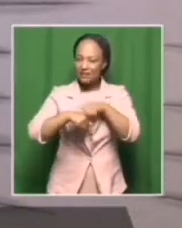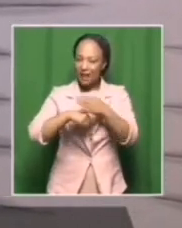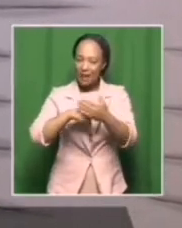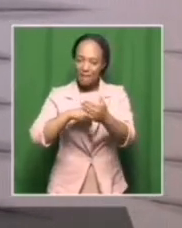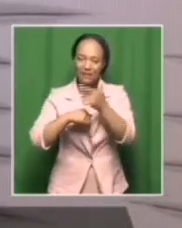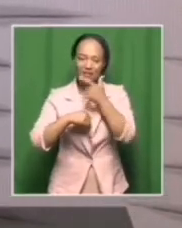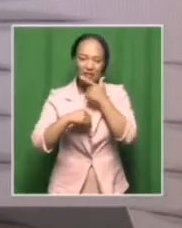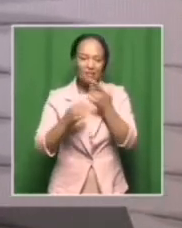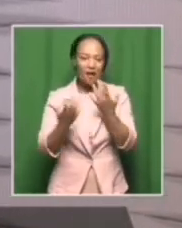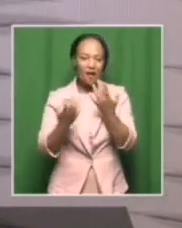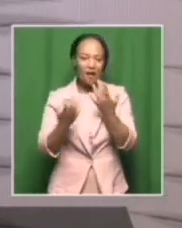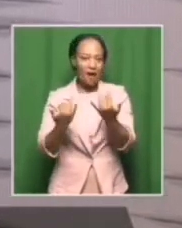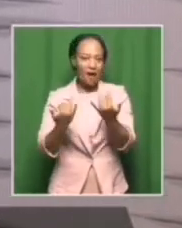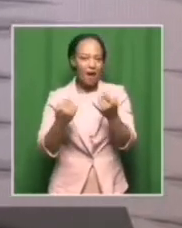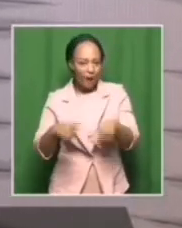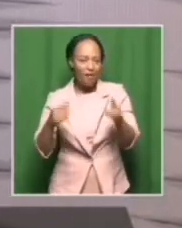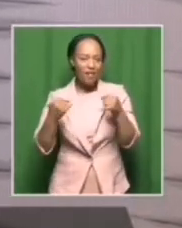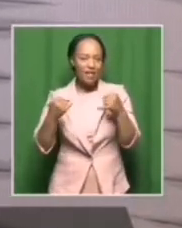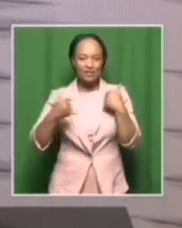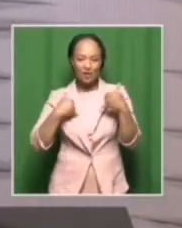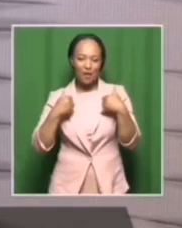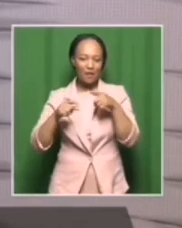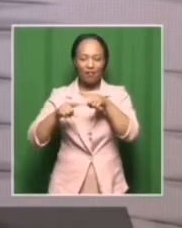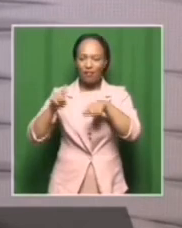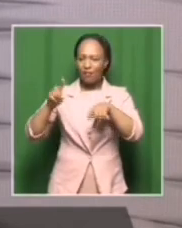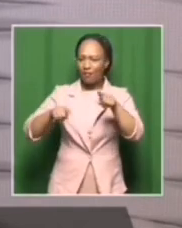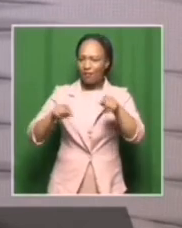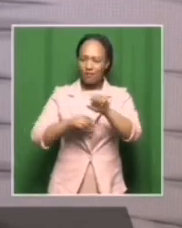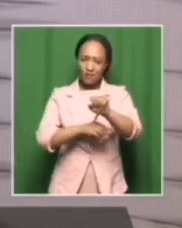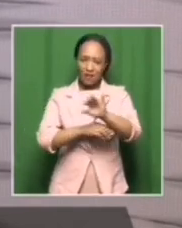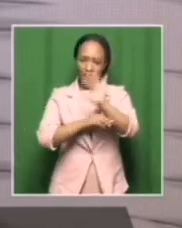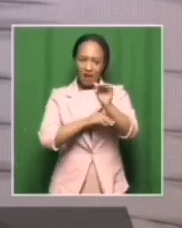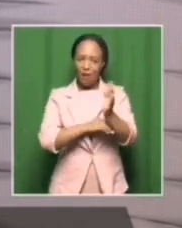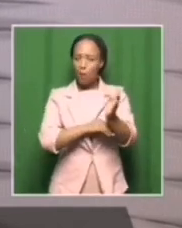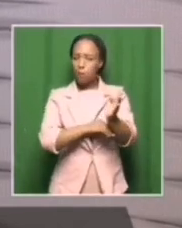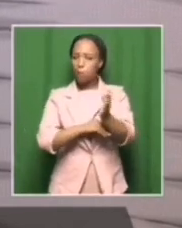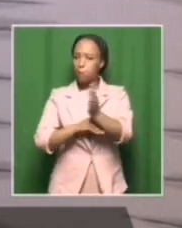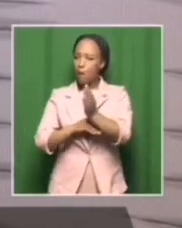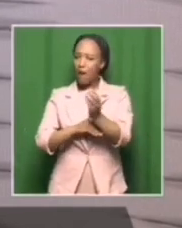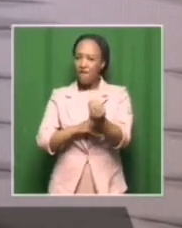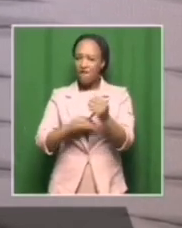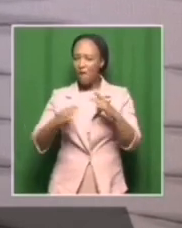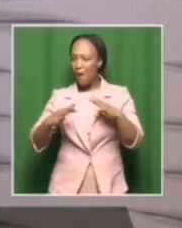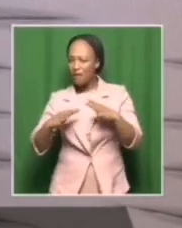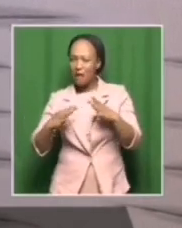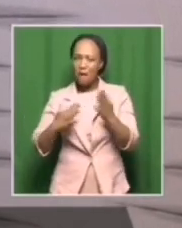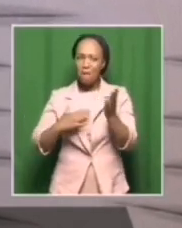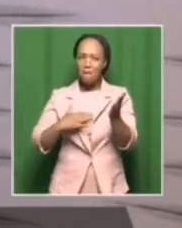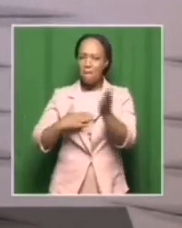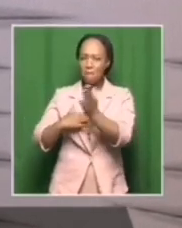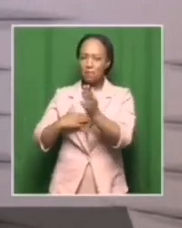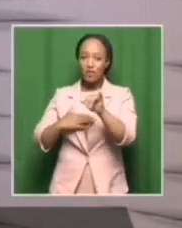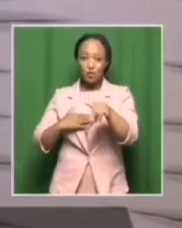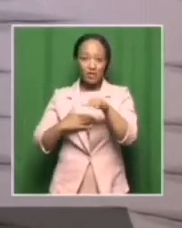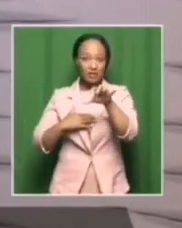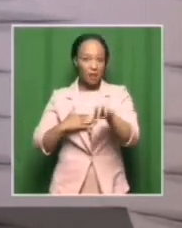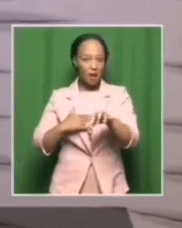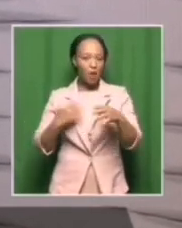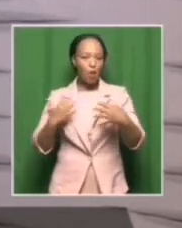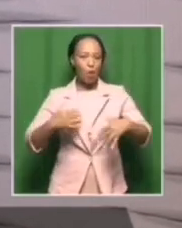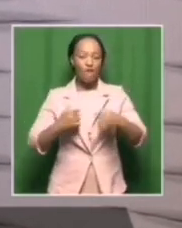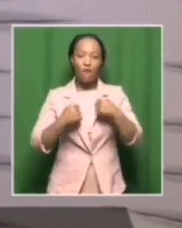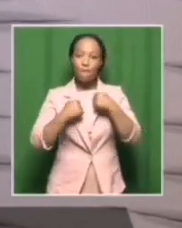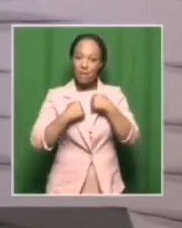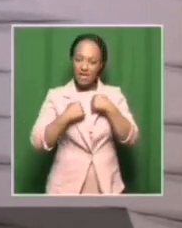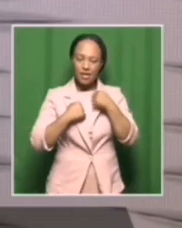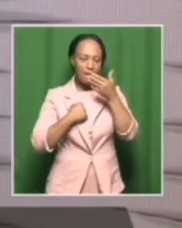everybody is enjoying the offerings that South Africa has. So, and I always say, you know, Johannesburg for me is probably one of the best places